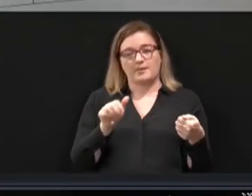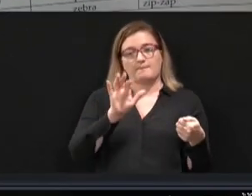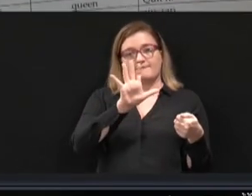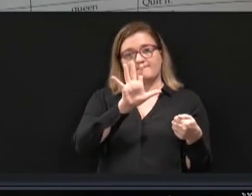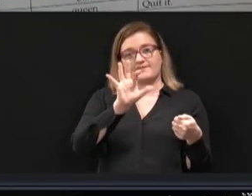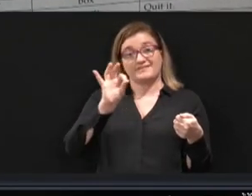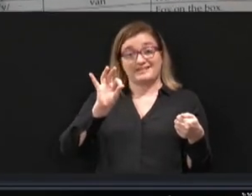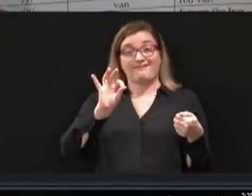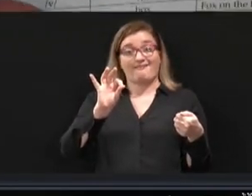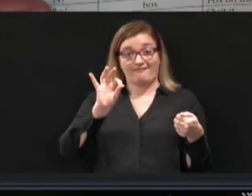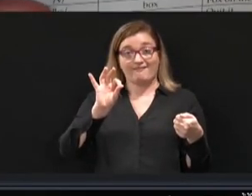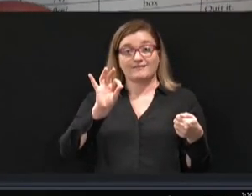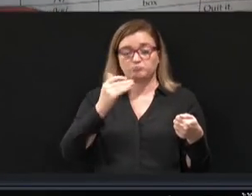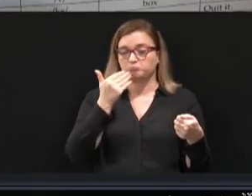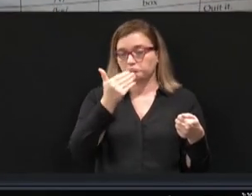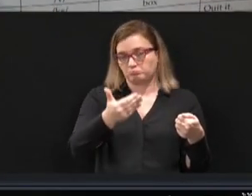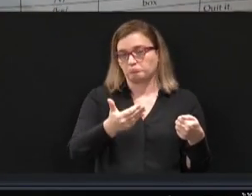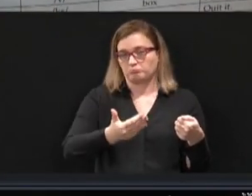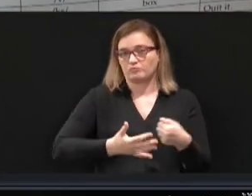59,